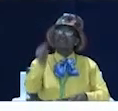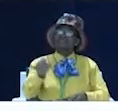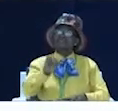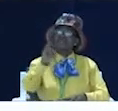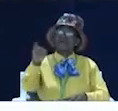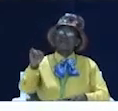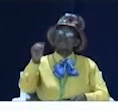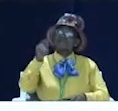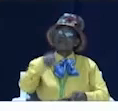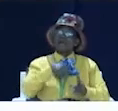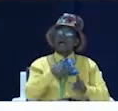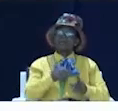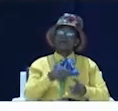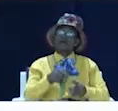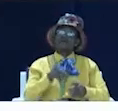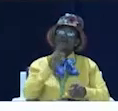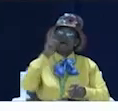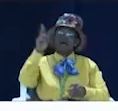that